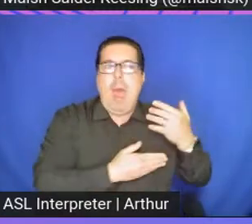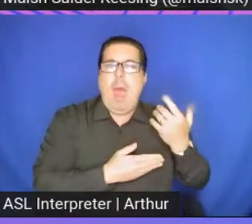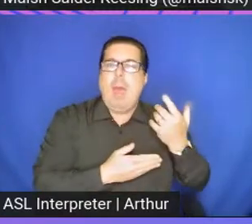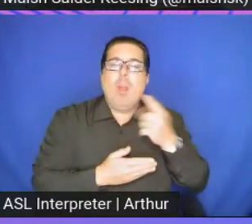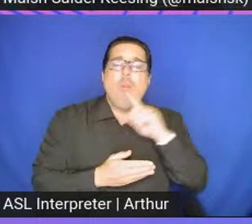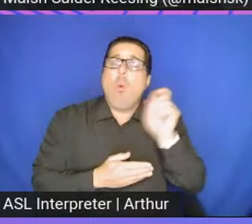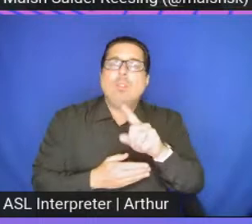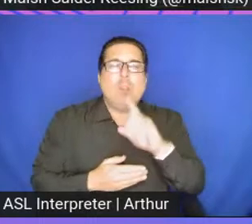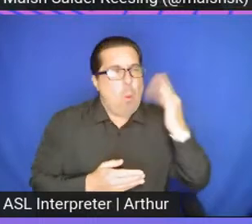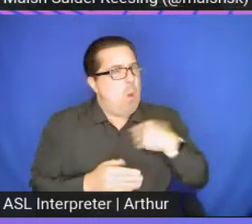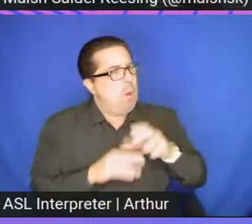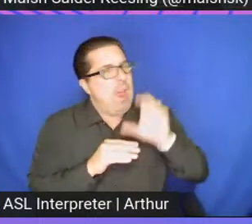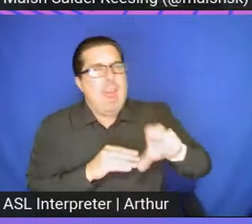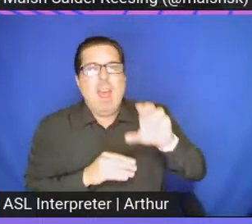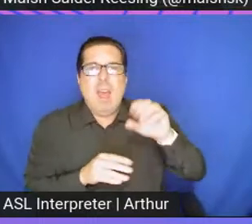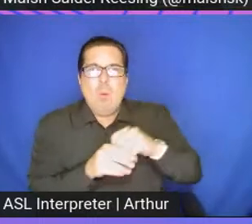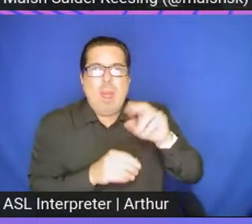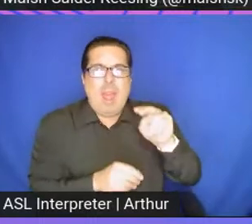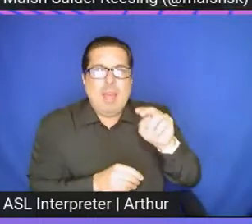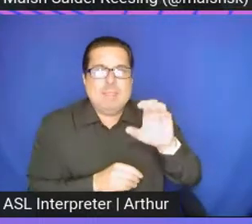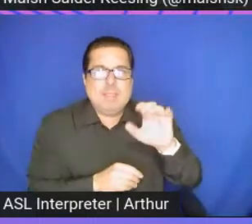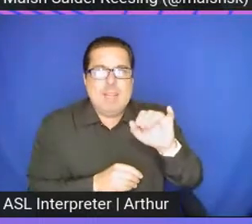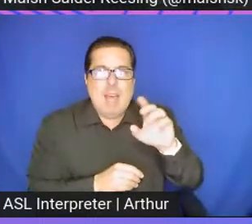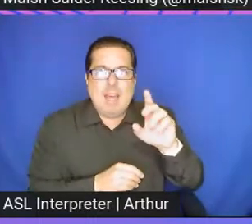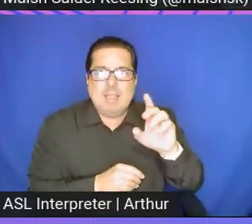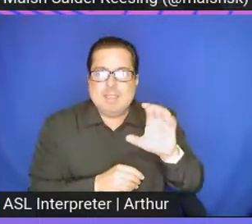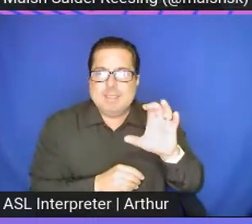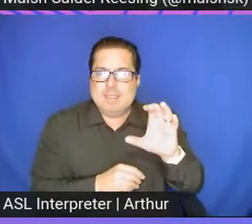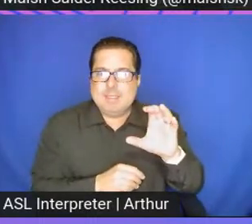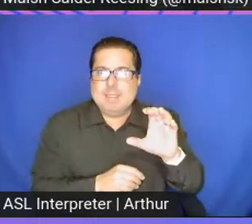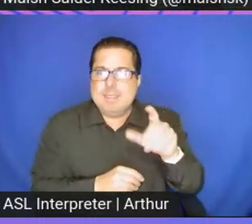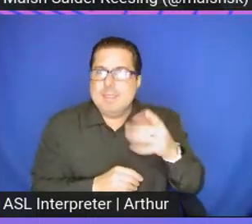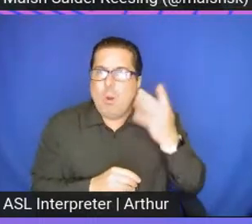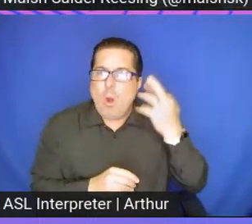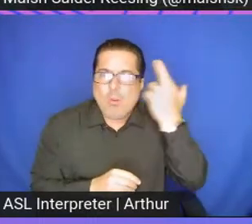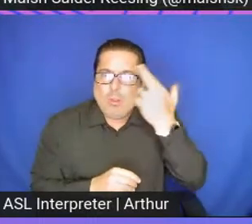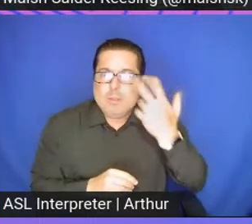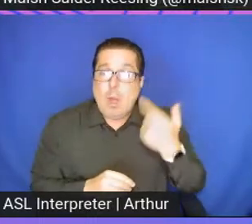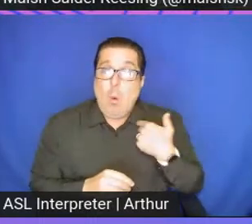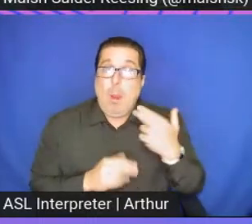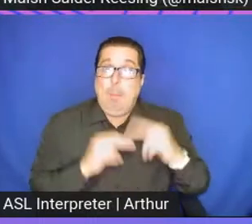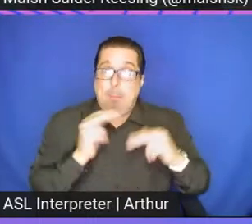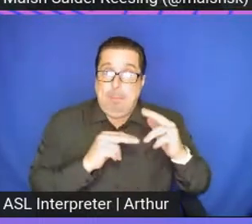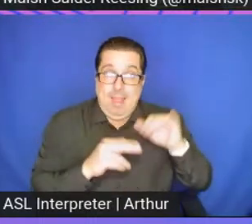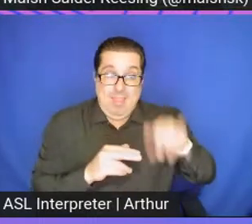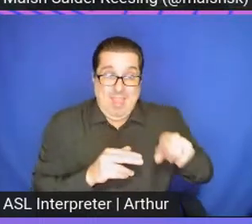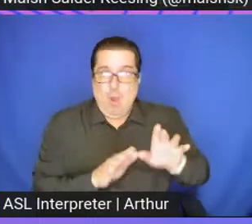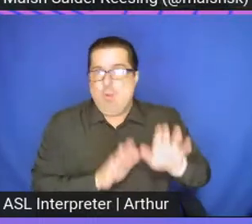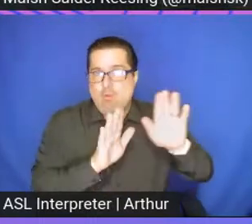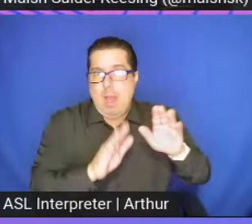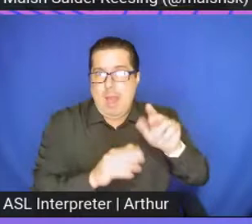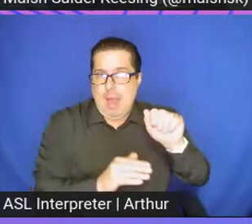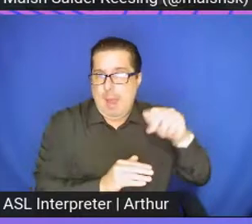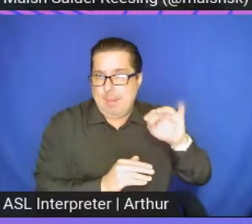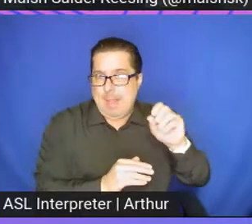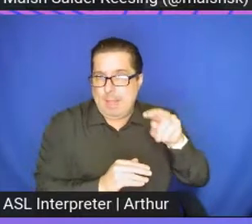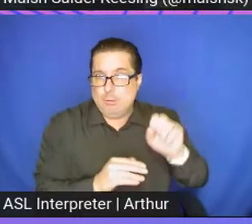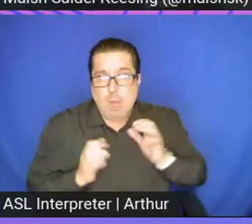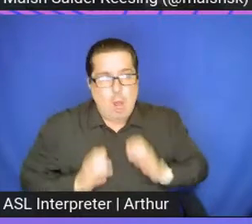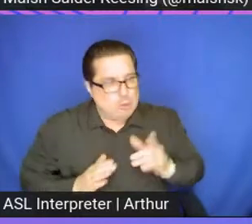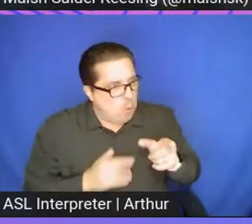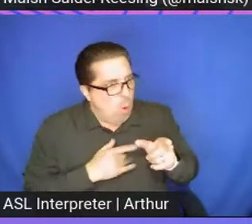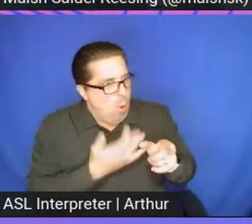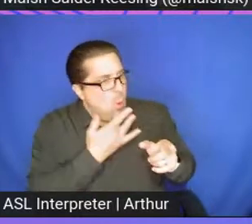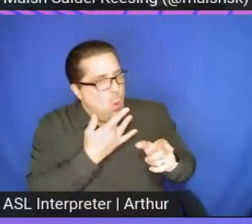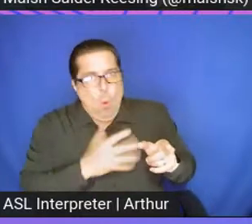investment in CI/CD? So maybe let me cover that first. We were building great applications, and our customers loved what we were building for